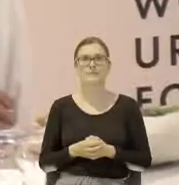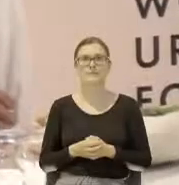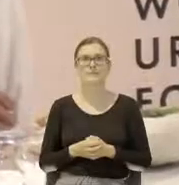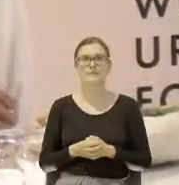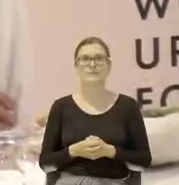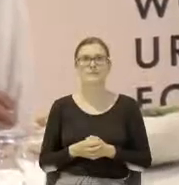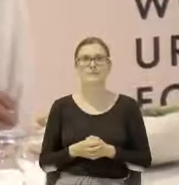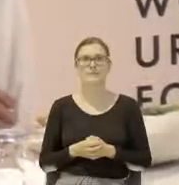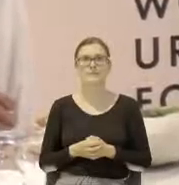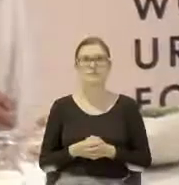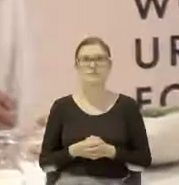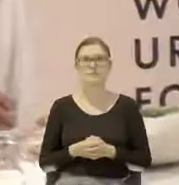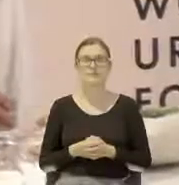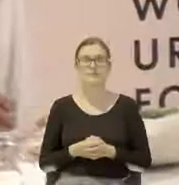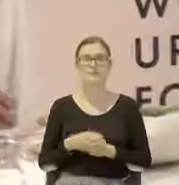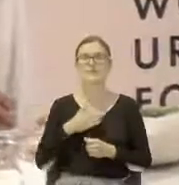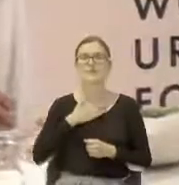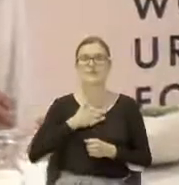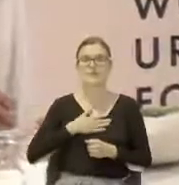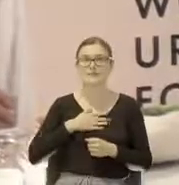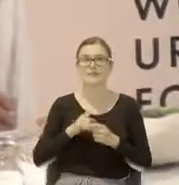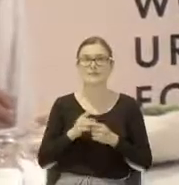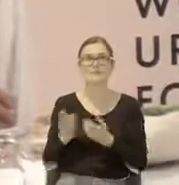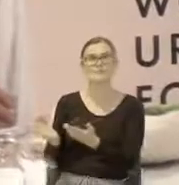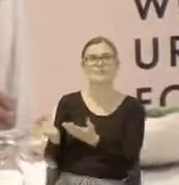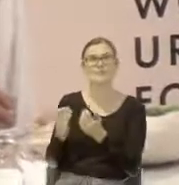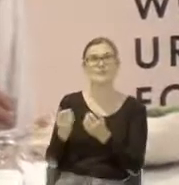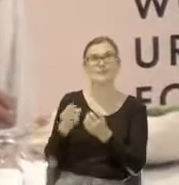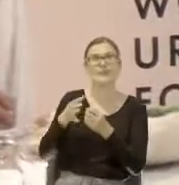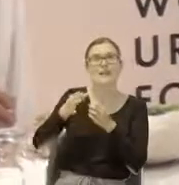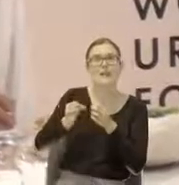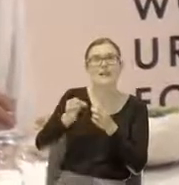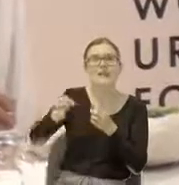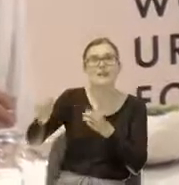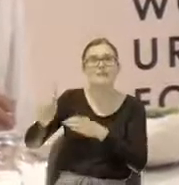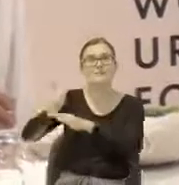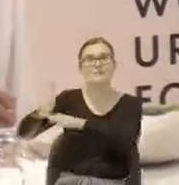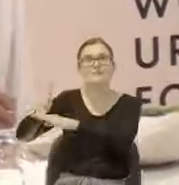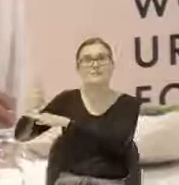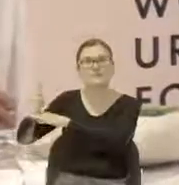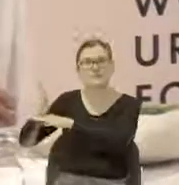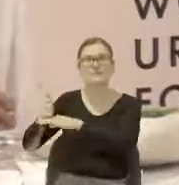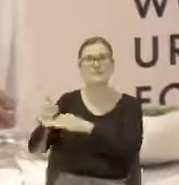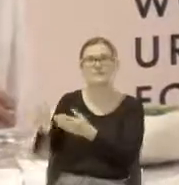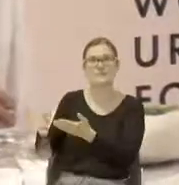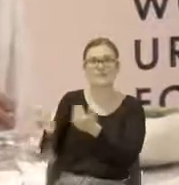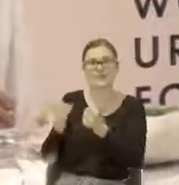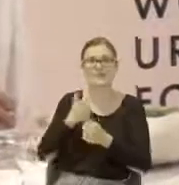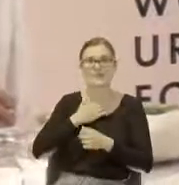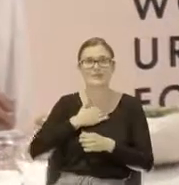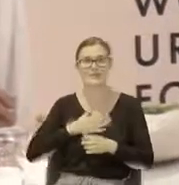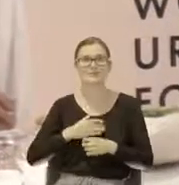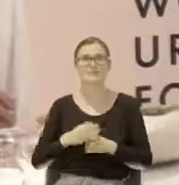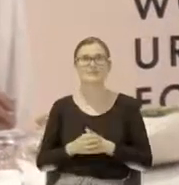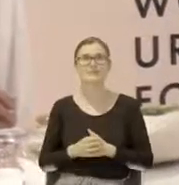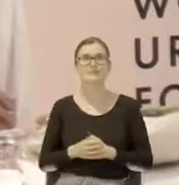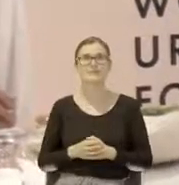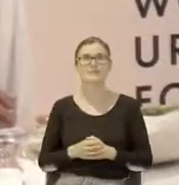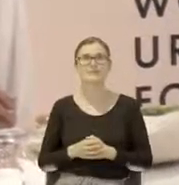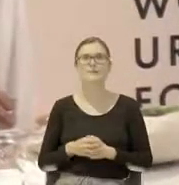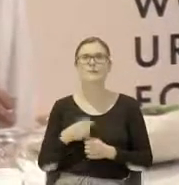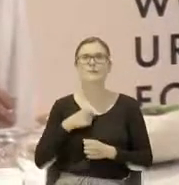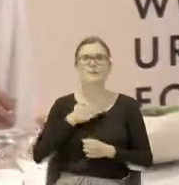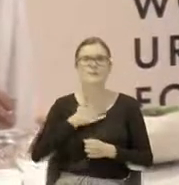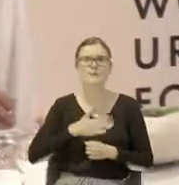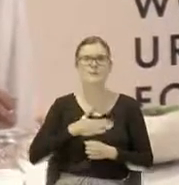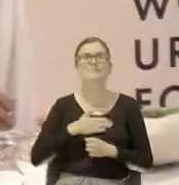to our common agenda, which was a recommendation to establish the Secretary General's Advisory Group on Local and Regional Governments, which the